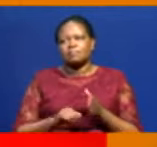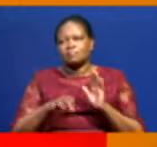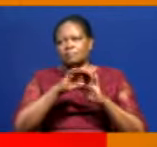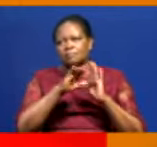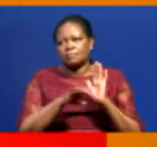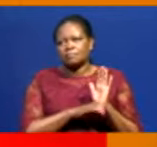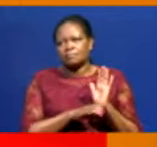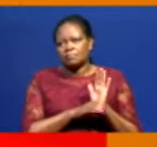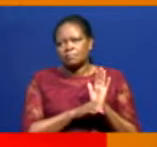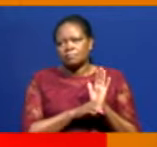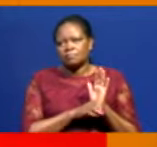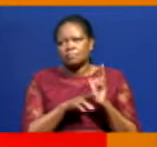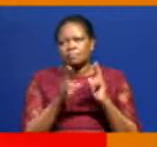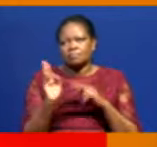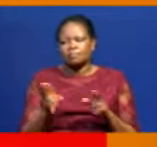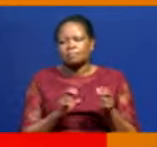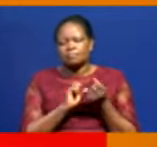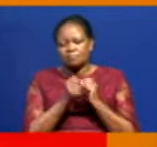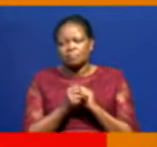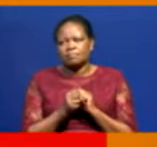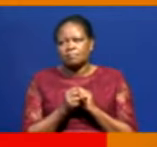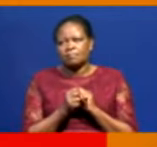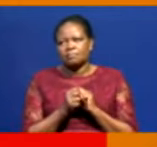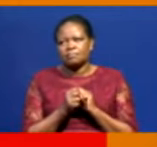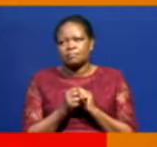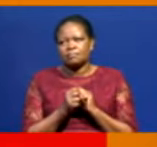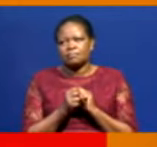Constitutions are ordinarily reviewed